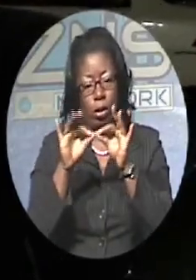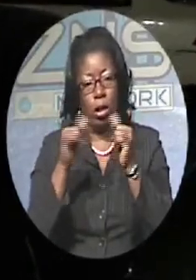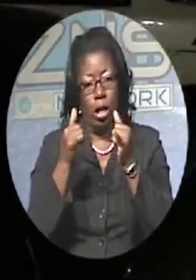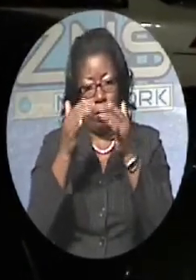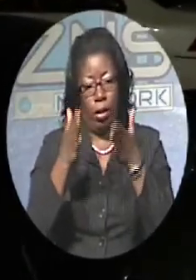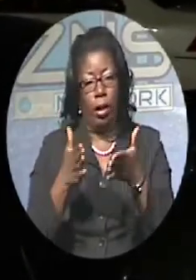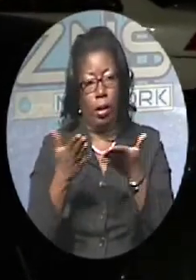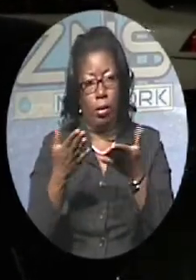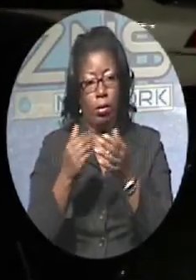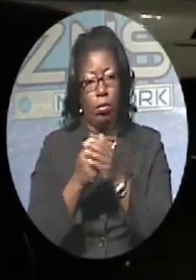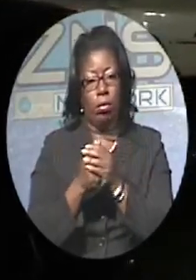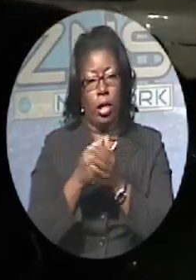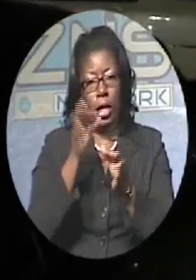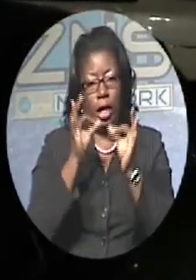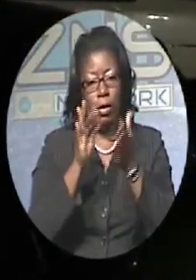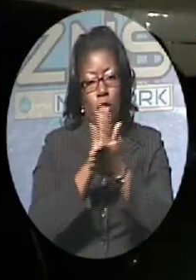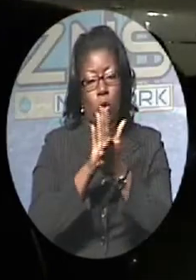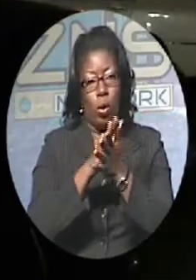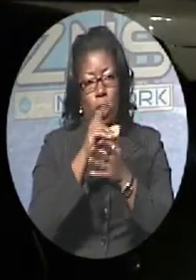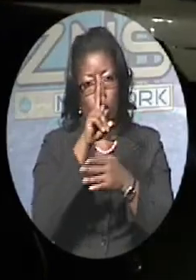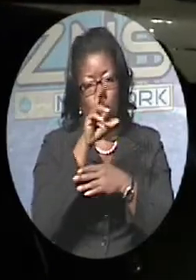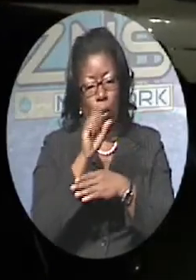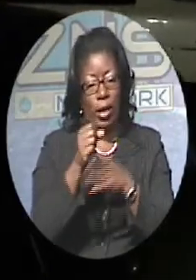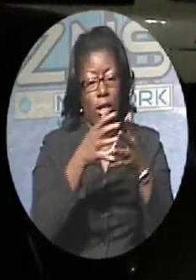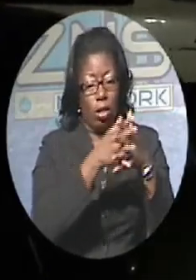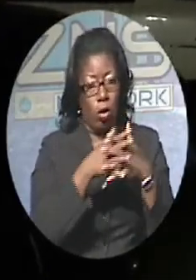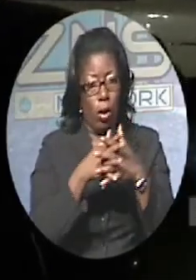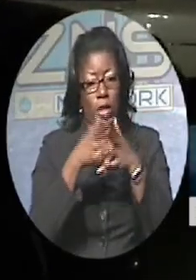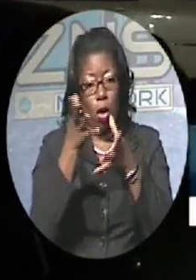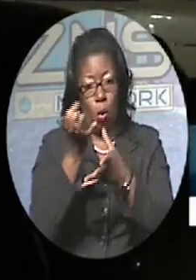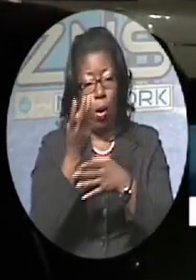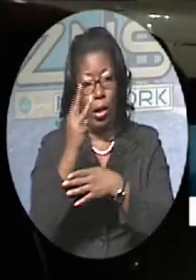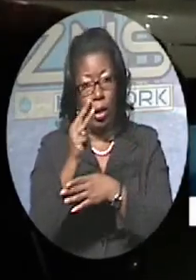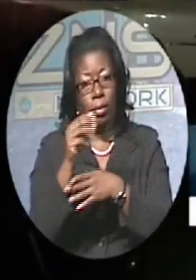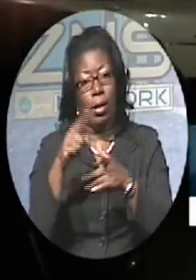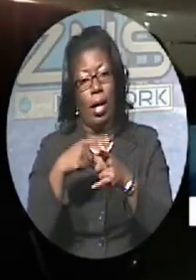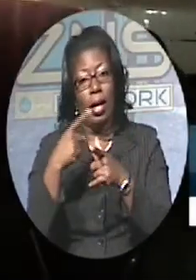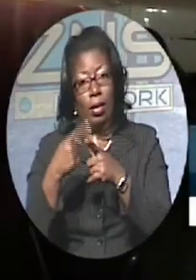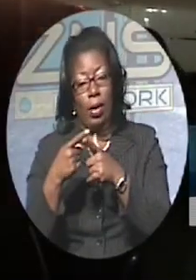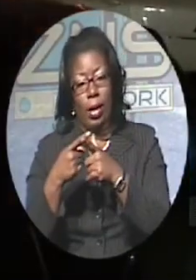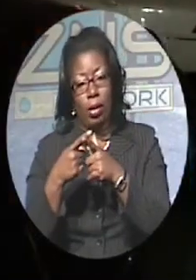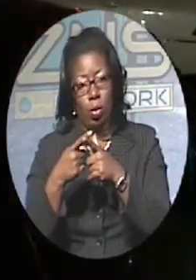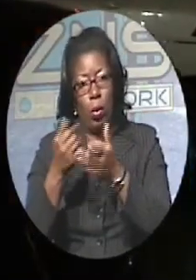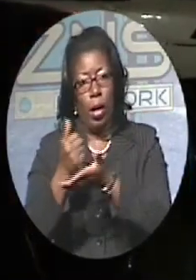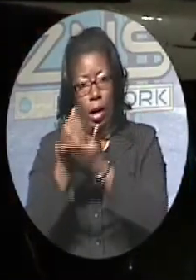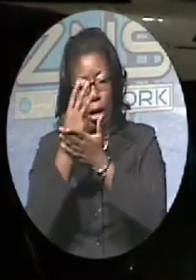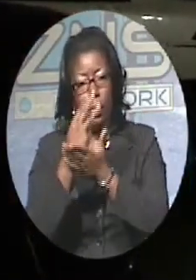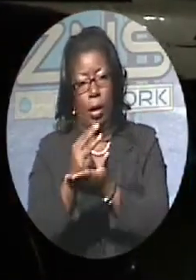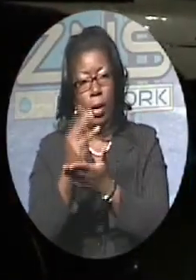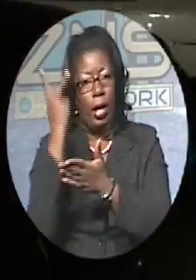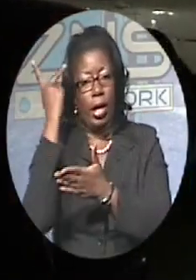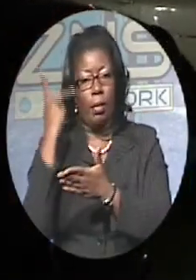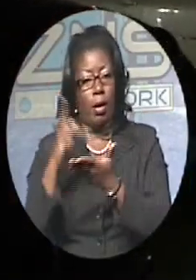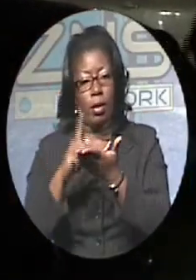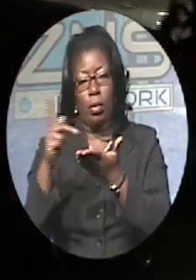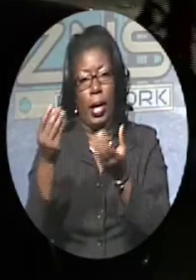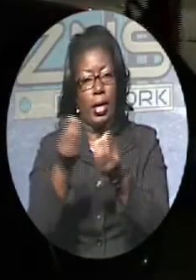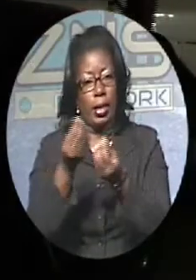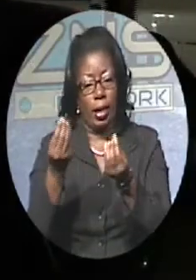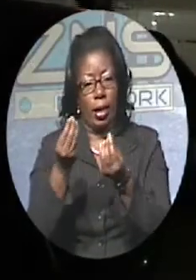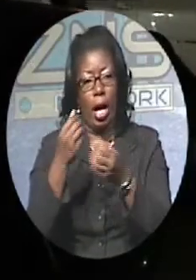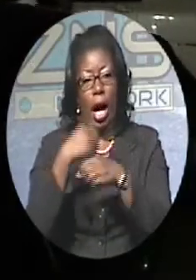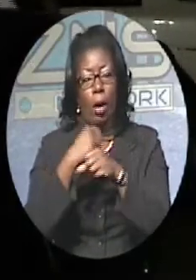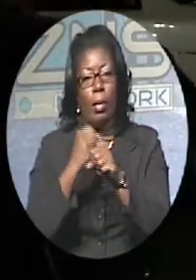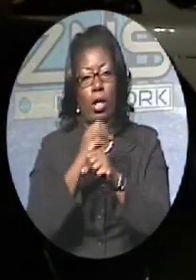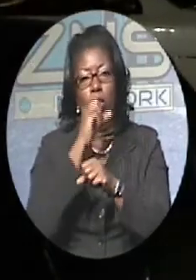school in the States want him, he's going to go, especially if the school is reliable and the parents don't have to pay a dime. Because when I work through a scholarship for kids, I might